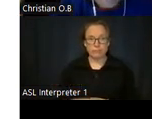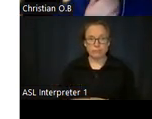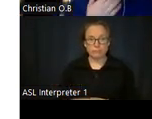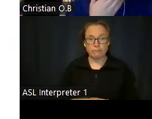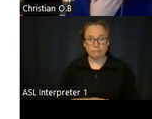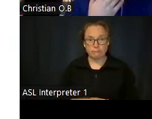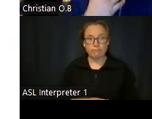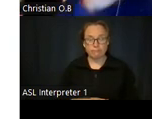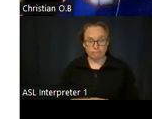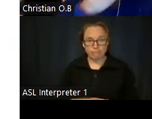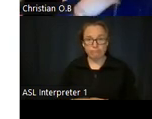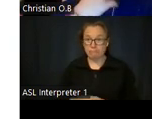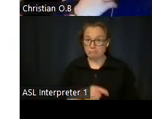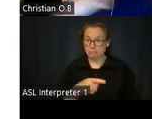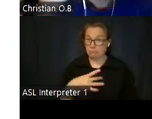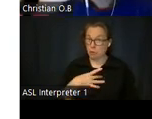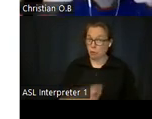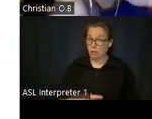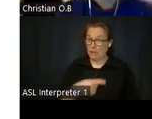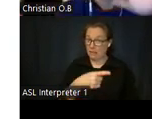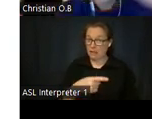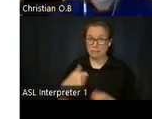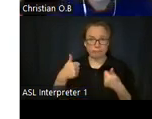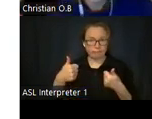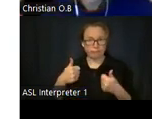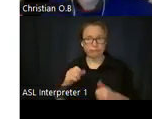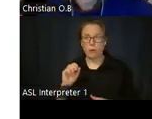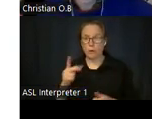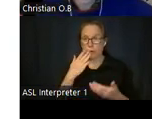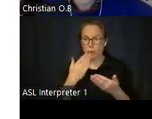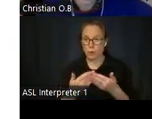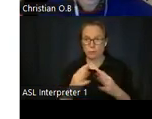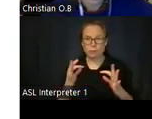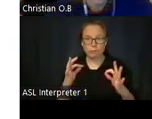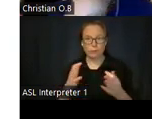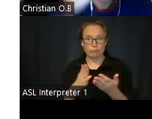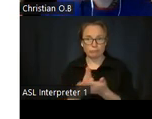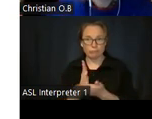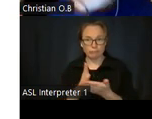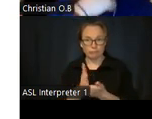Yes. Okay. You like that? Okay, Christian. Okay, good. All right. Okay.